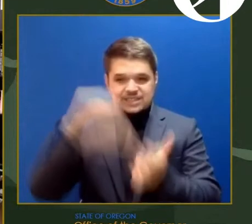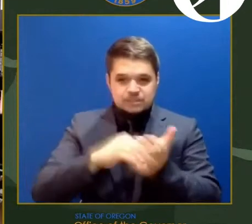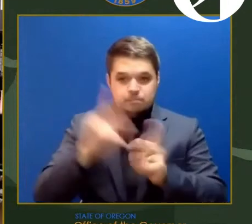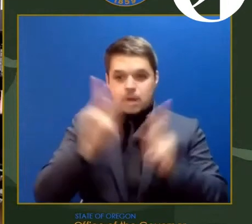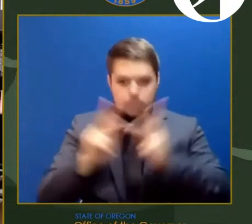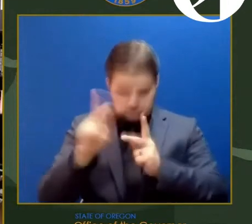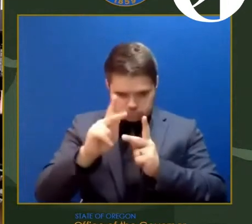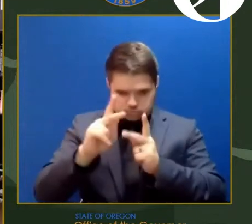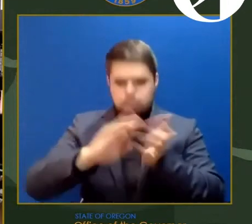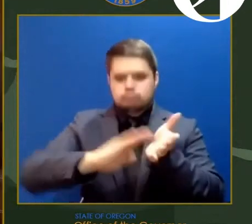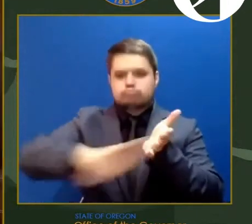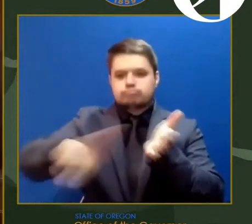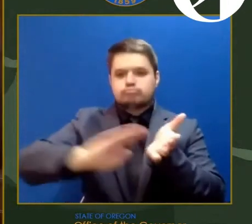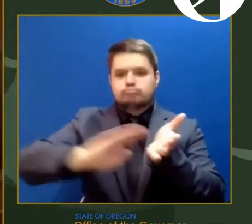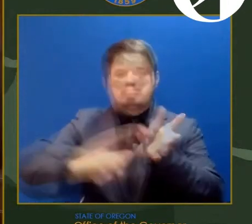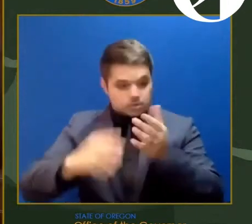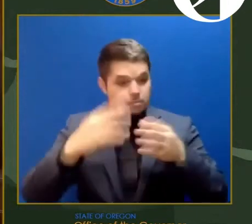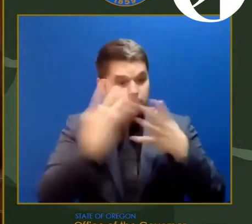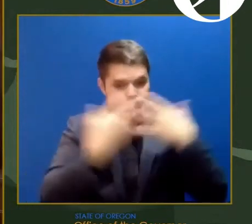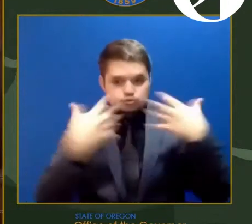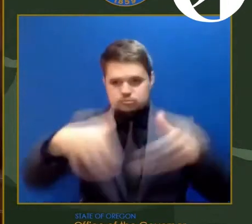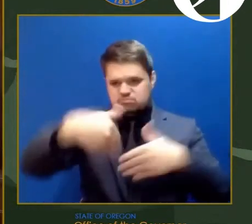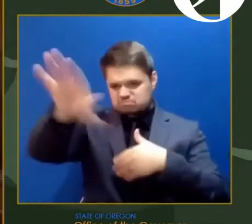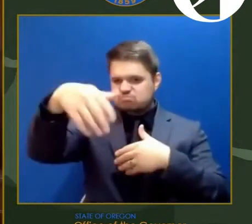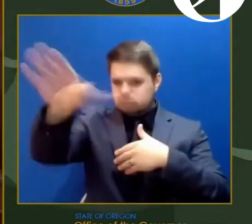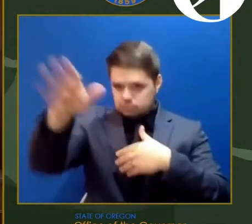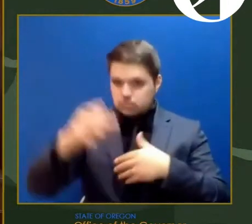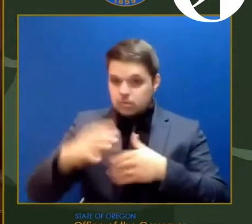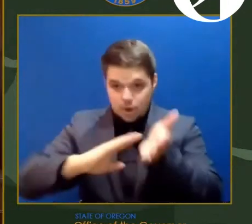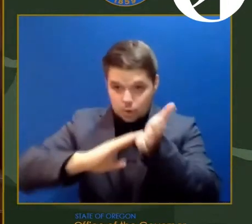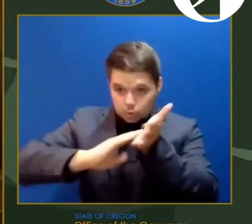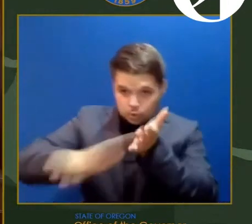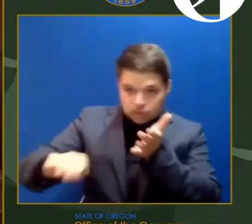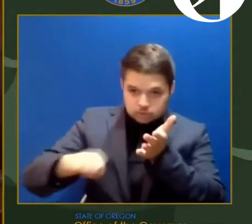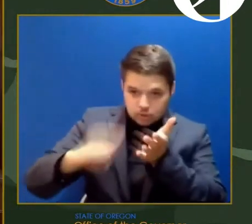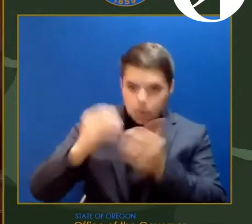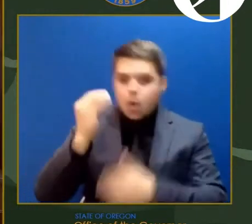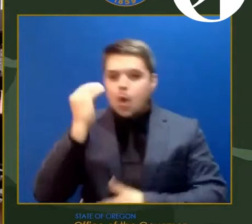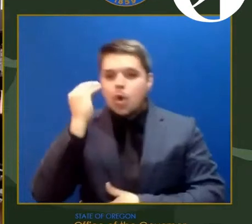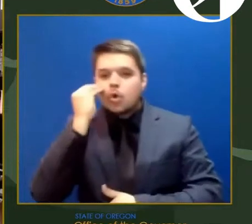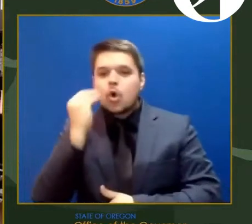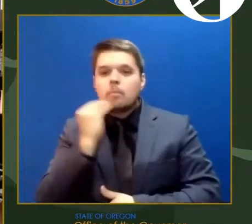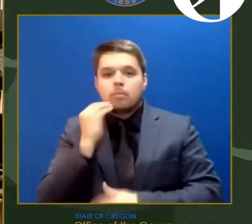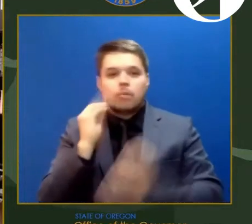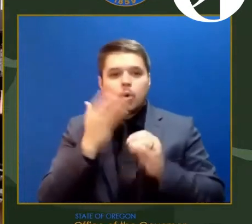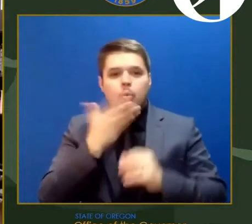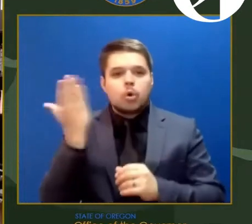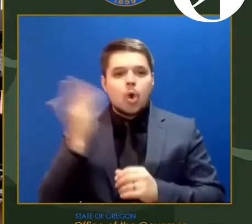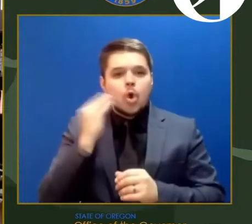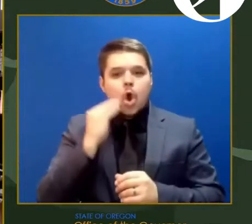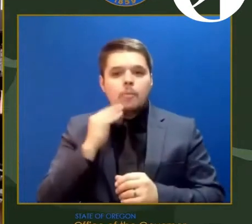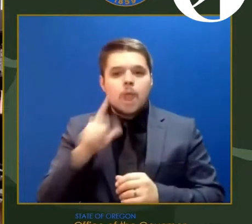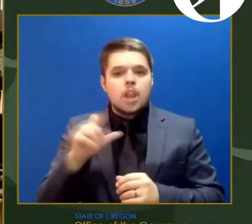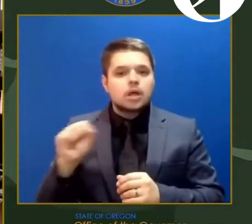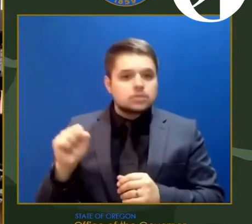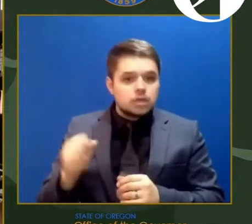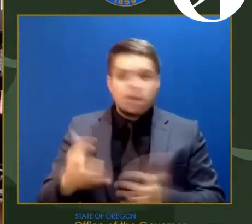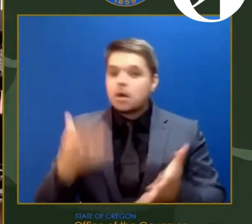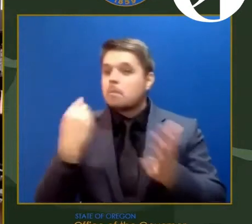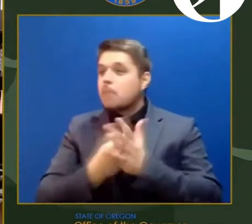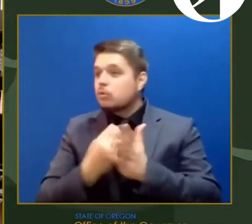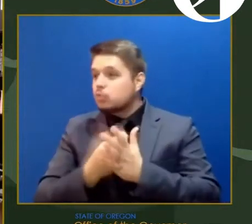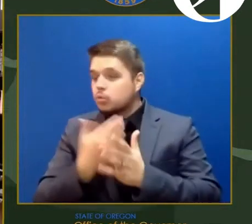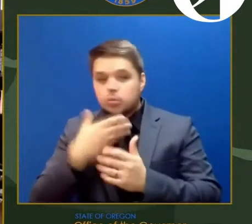folks is far too many of them release homeless and indigent. Through my years at Sponsors, I've seen the many ways that